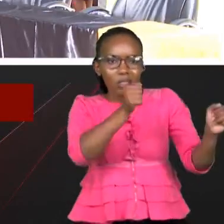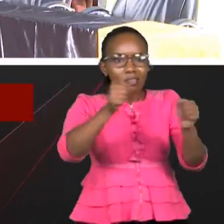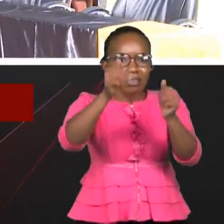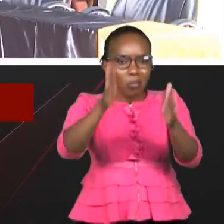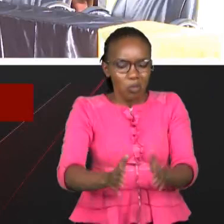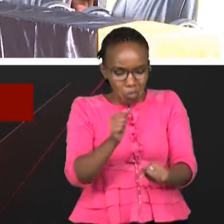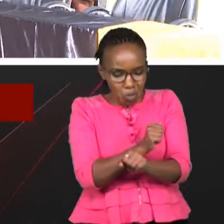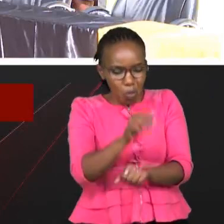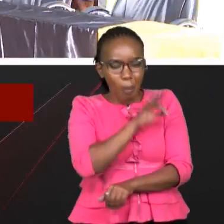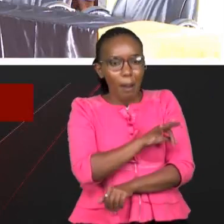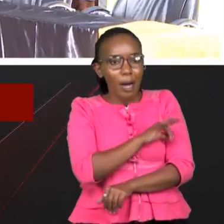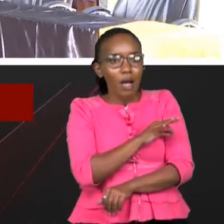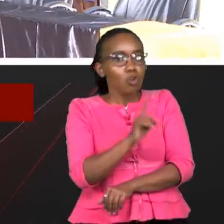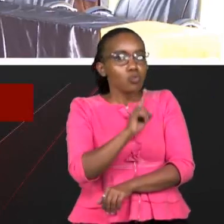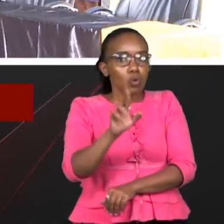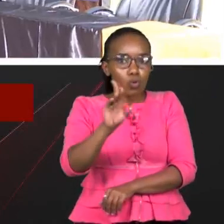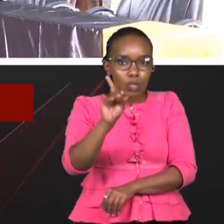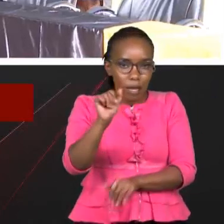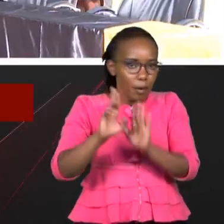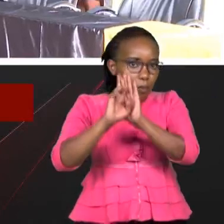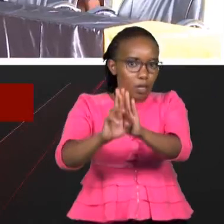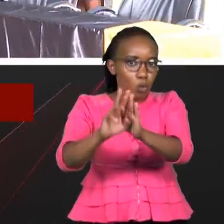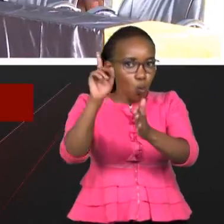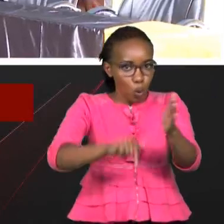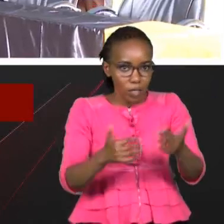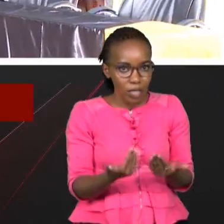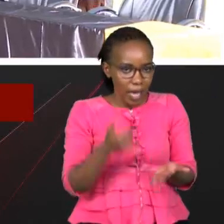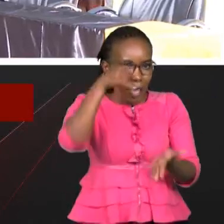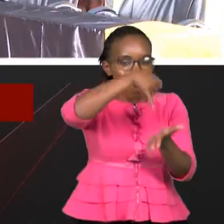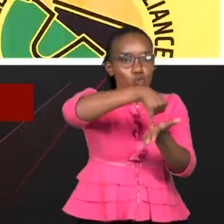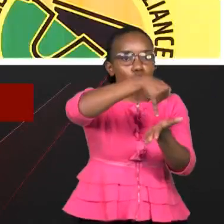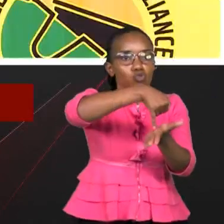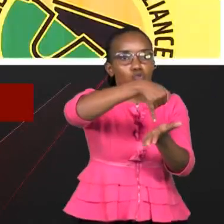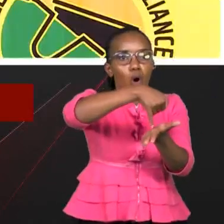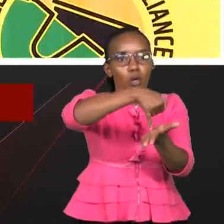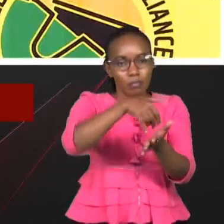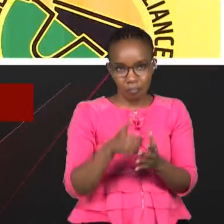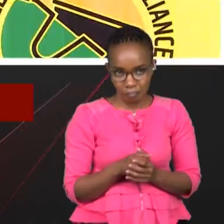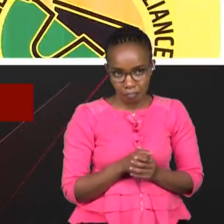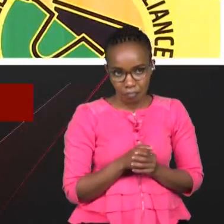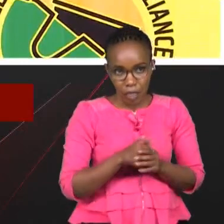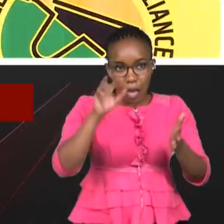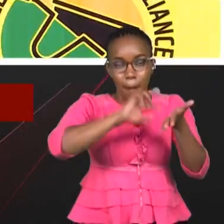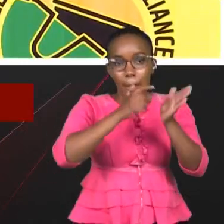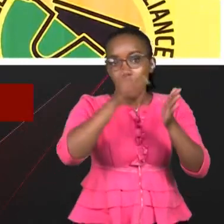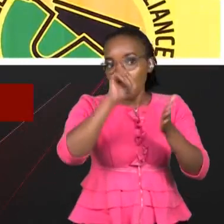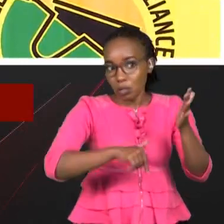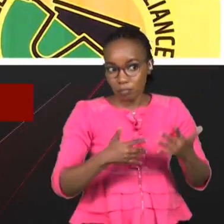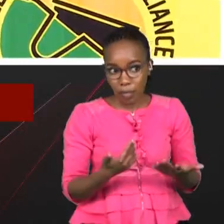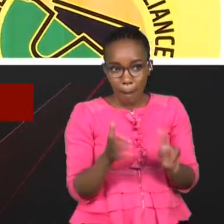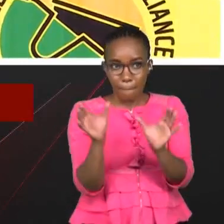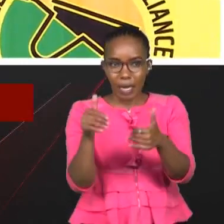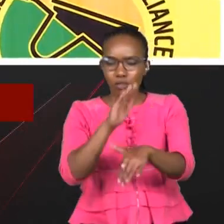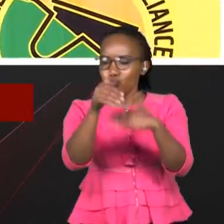able to earn. So what UDA represents is inclusion or inclusivity, meaning that it's a party